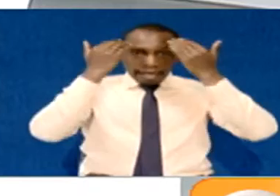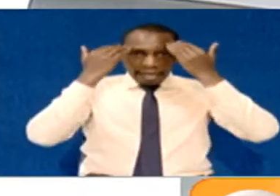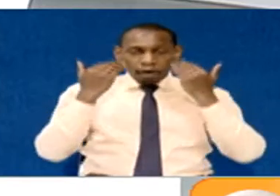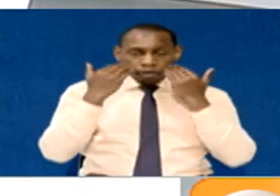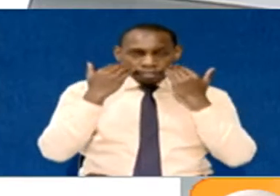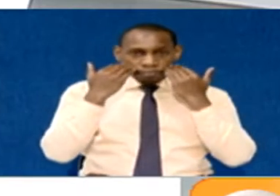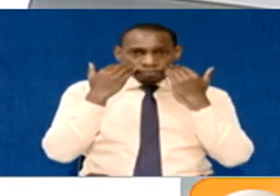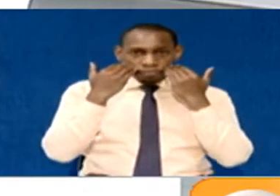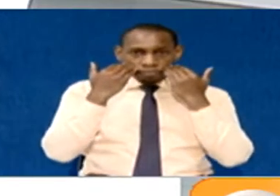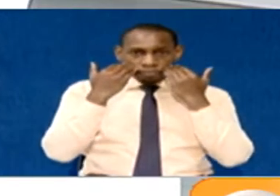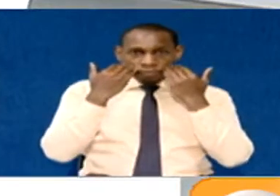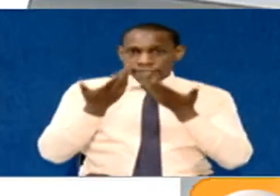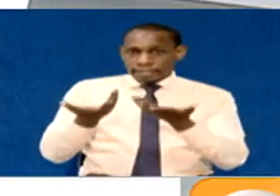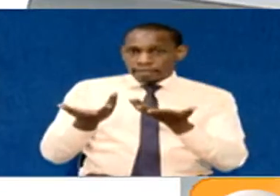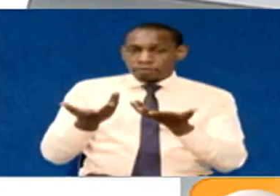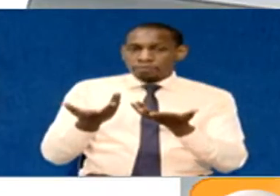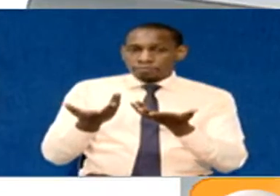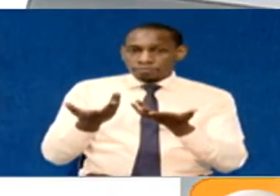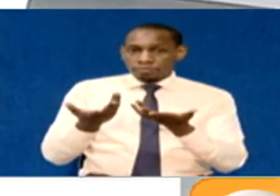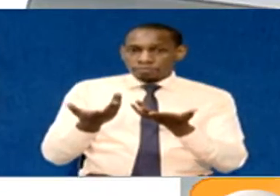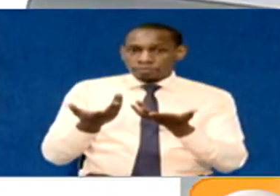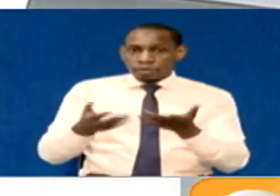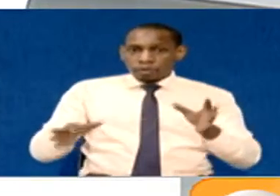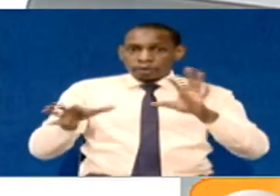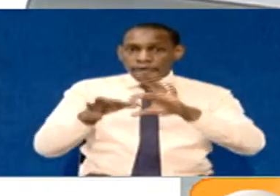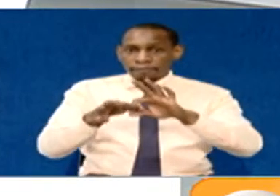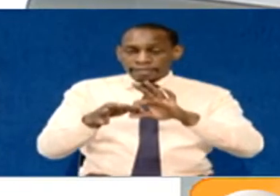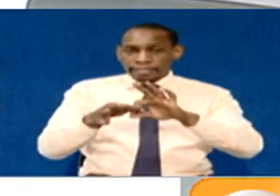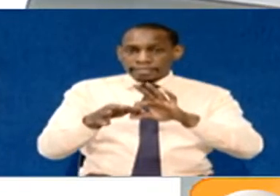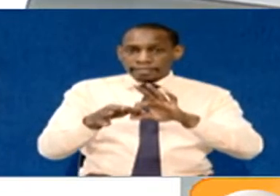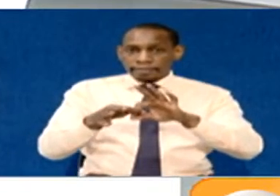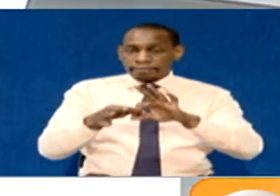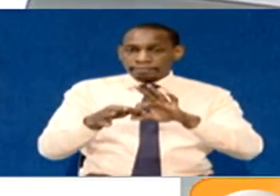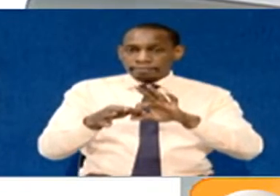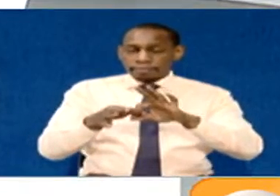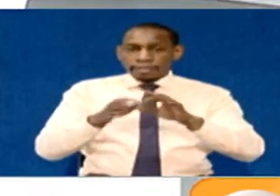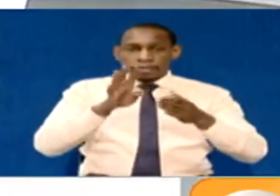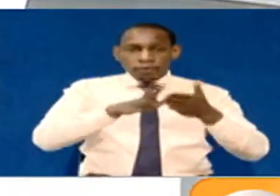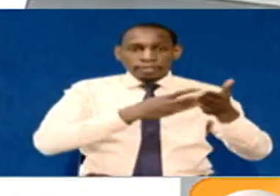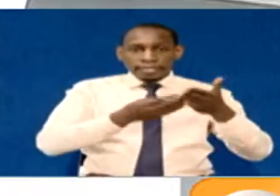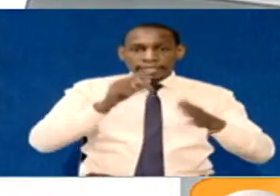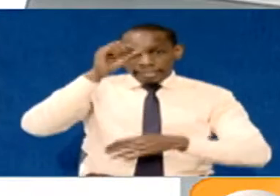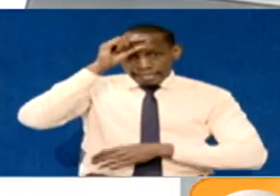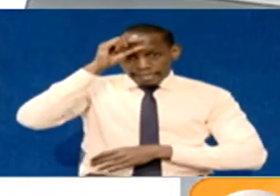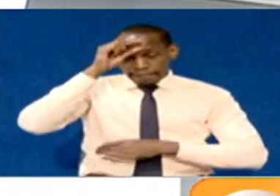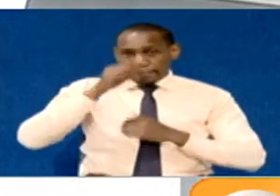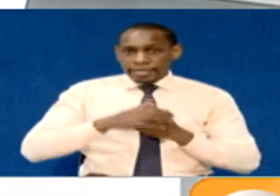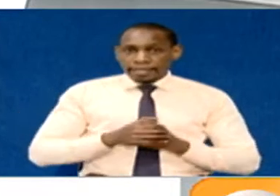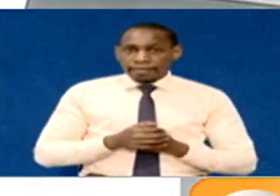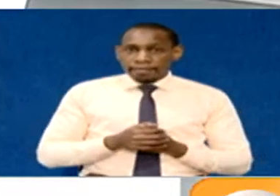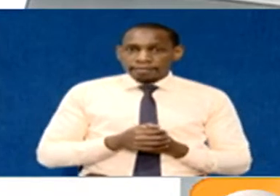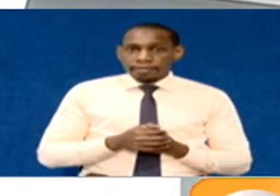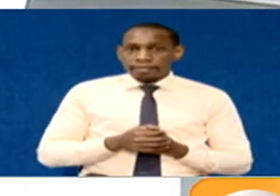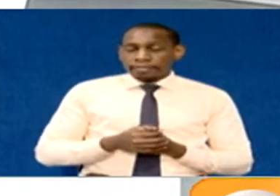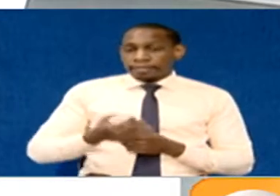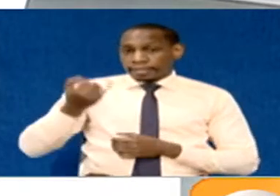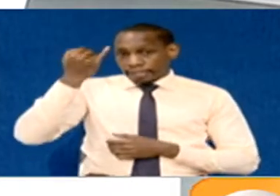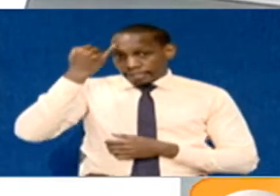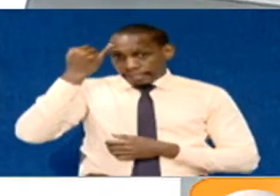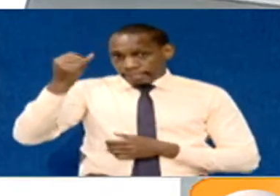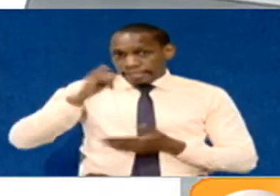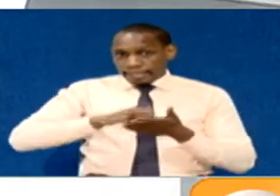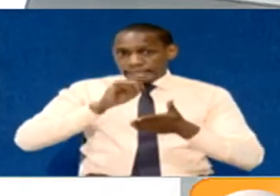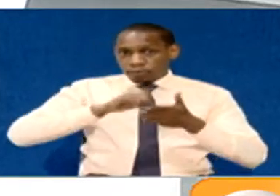judiciary in terms of where they fall in the biggest structure of government. And the idea that